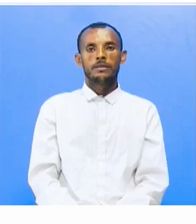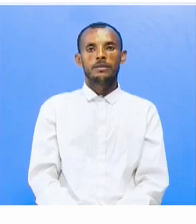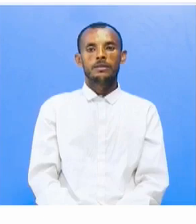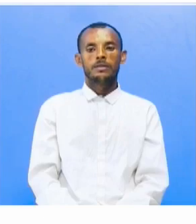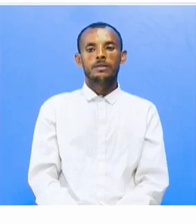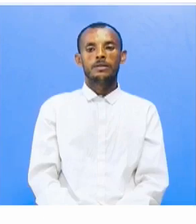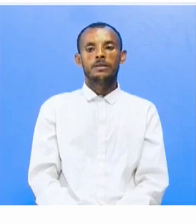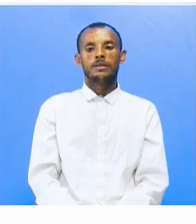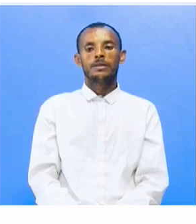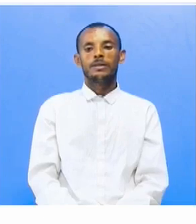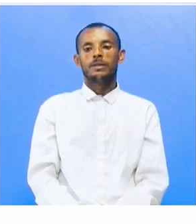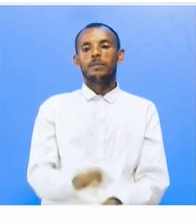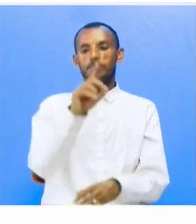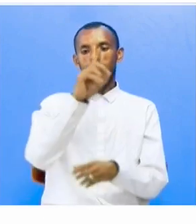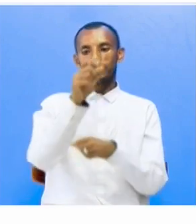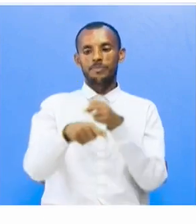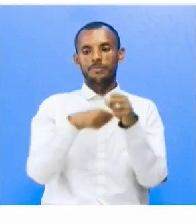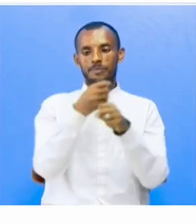per year.